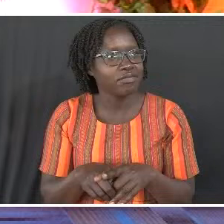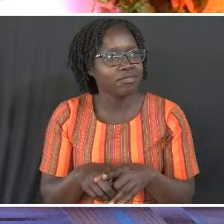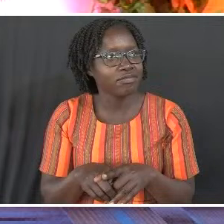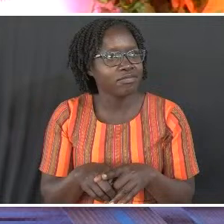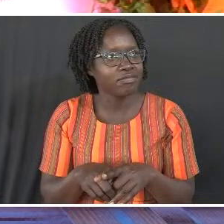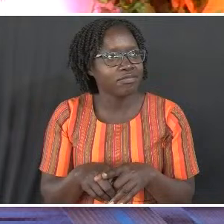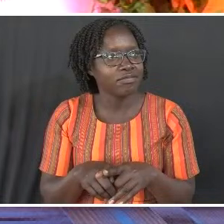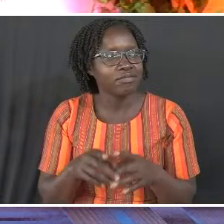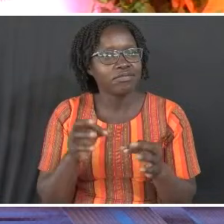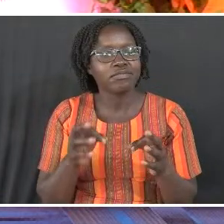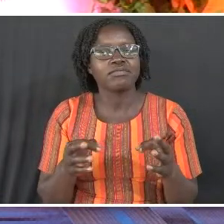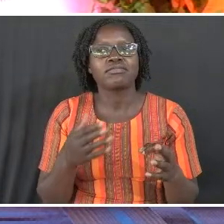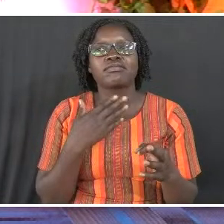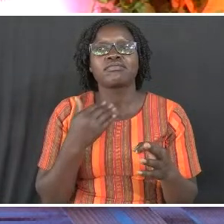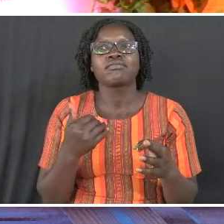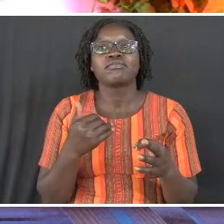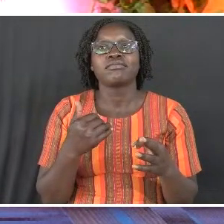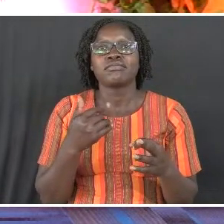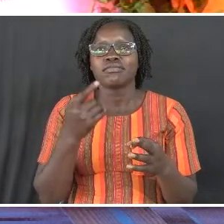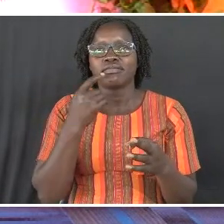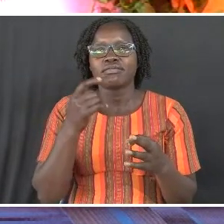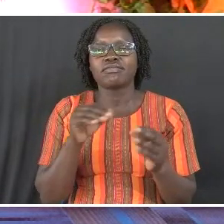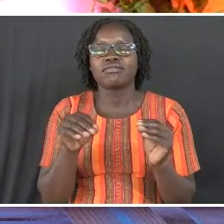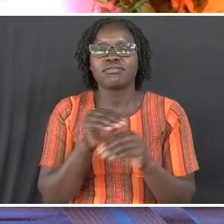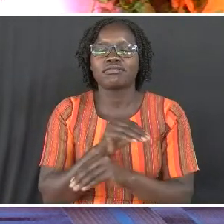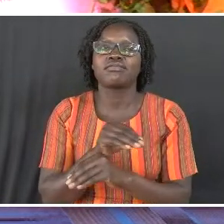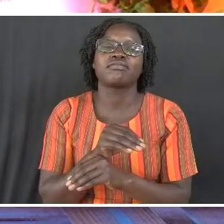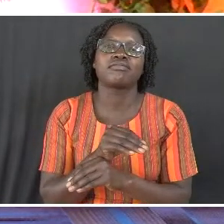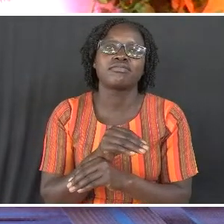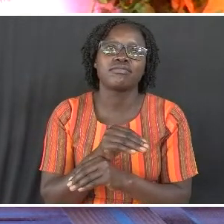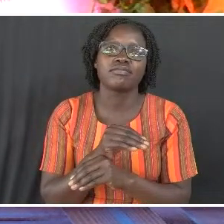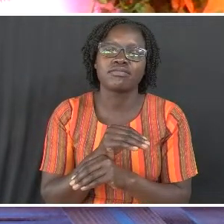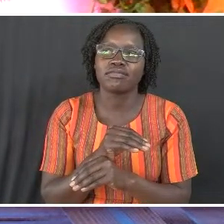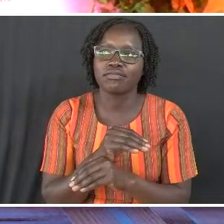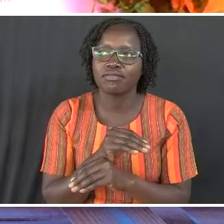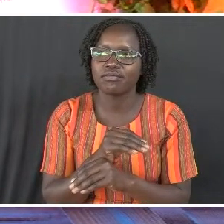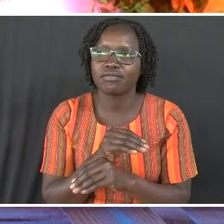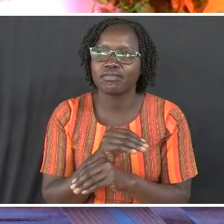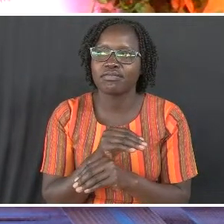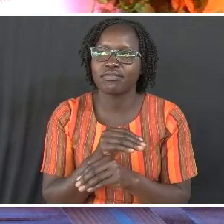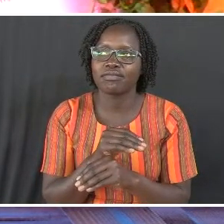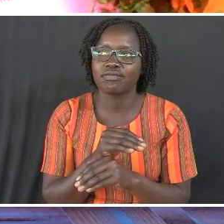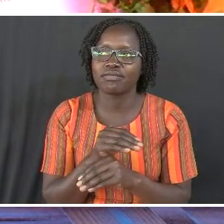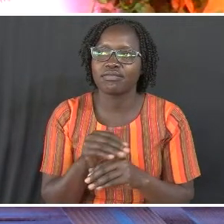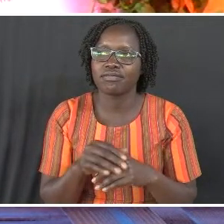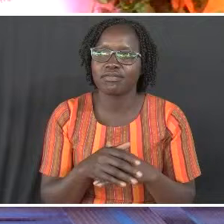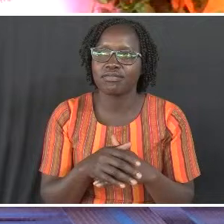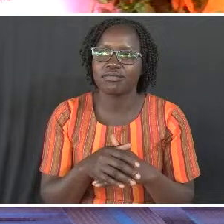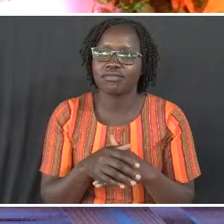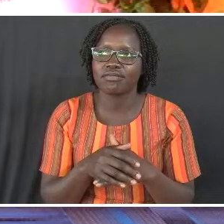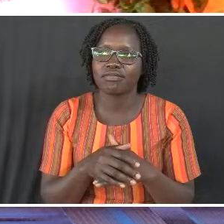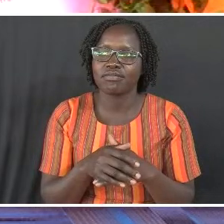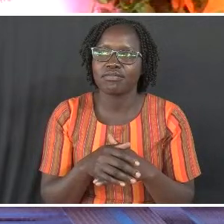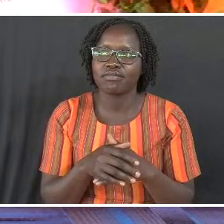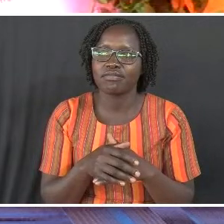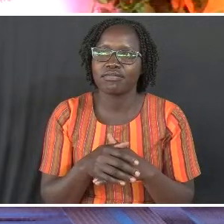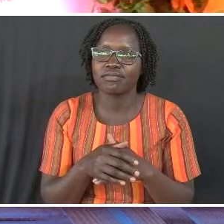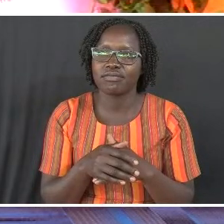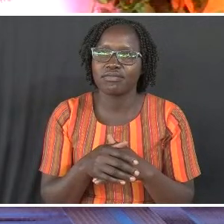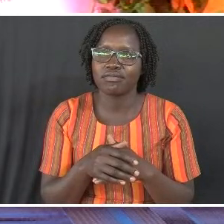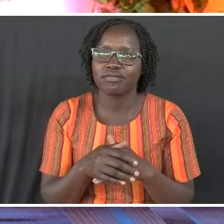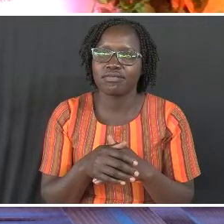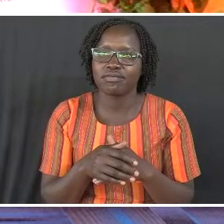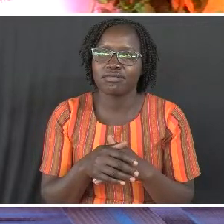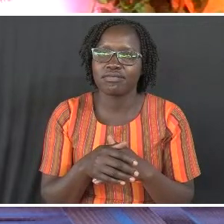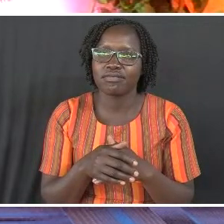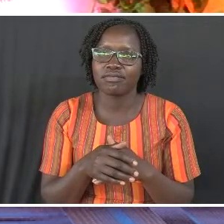if you want your tooth or teeth to be replaced, there's also another option known as the crown and a bridge. Yeah, and yes,